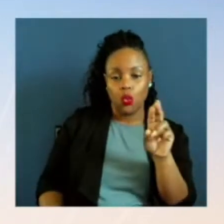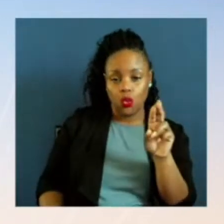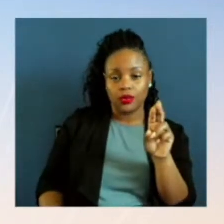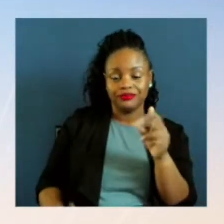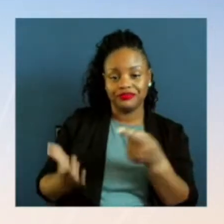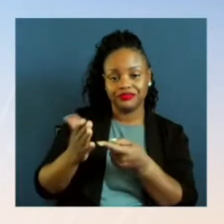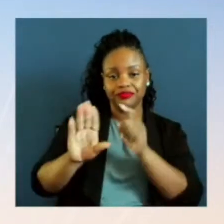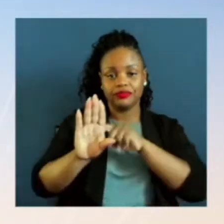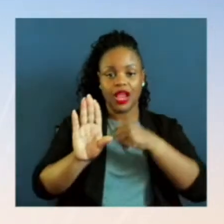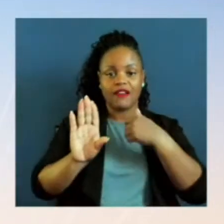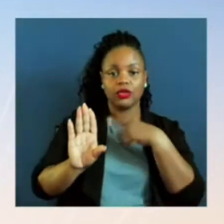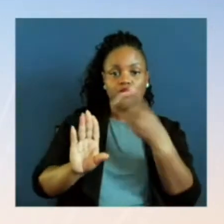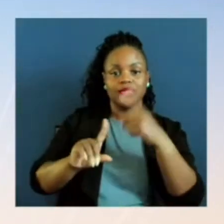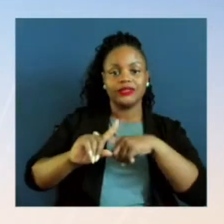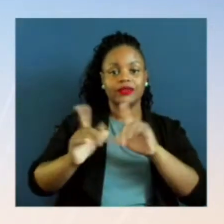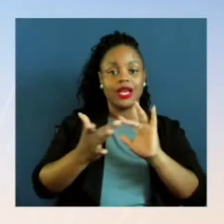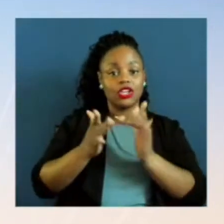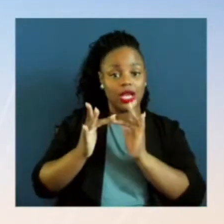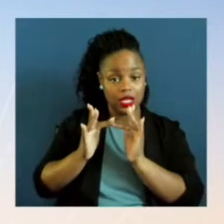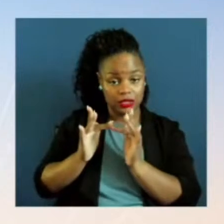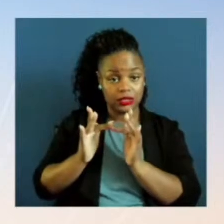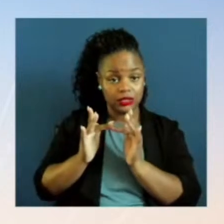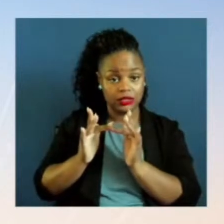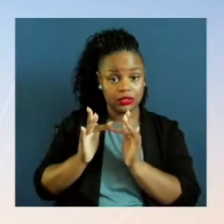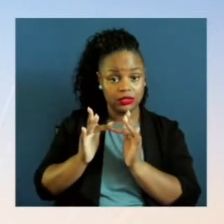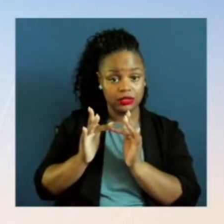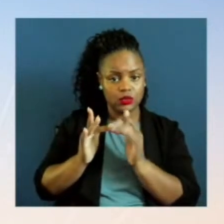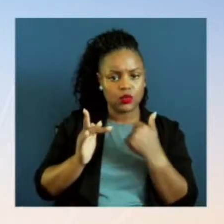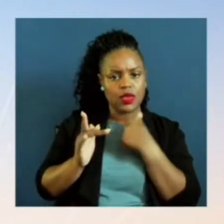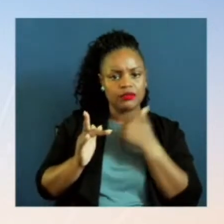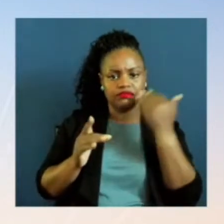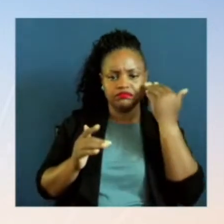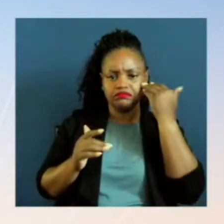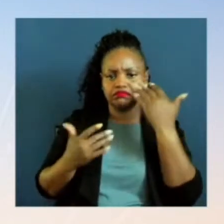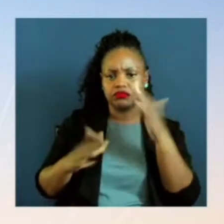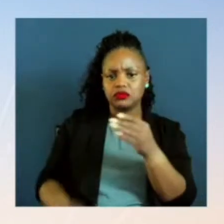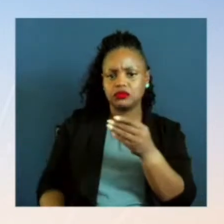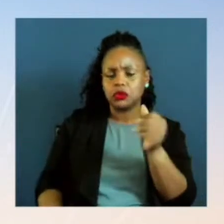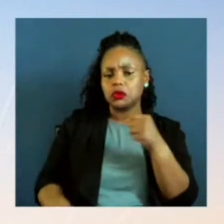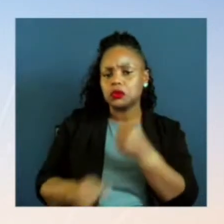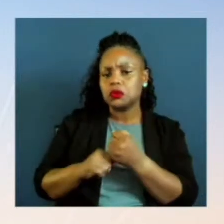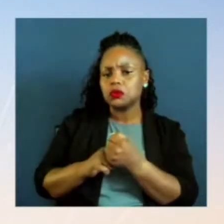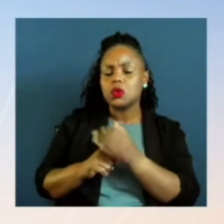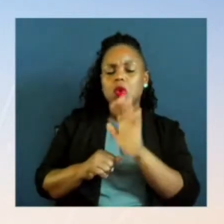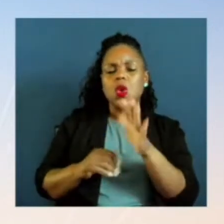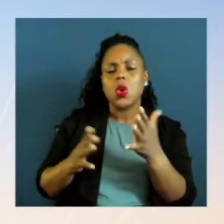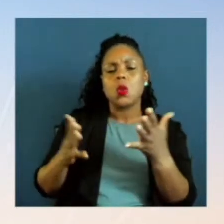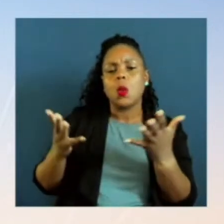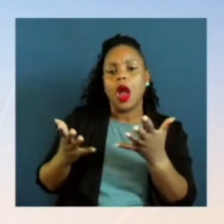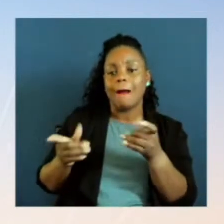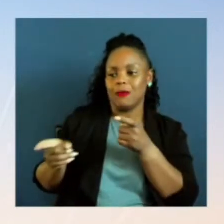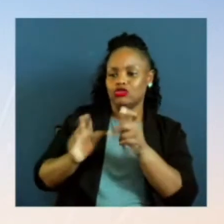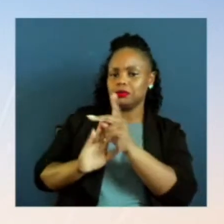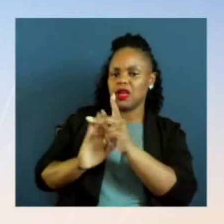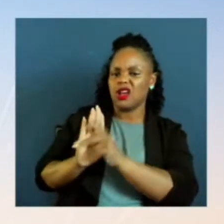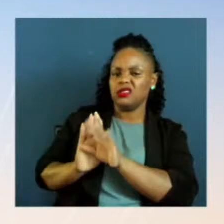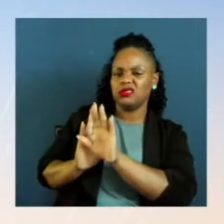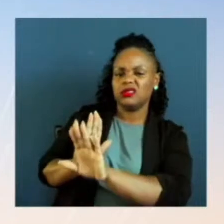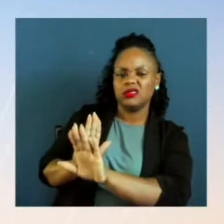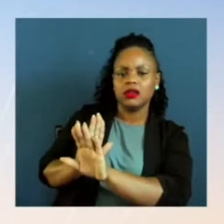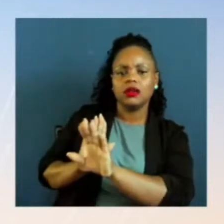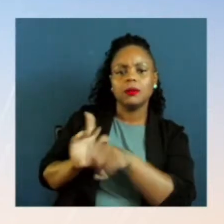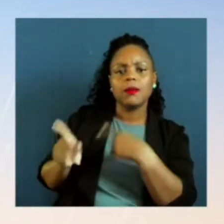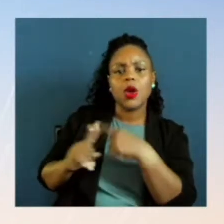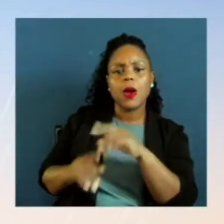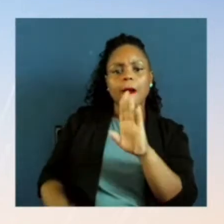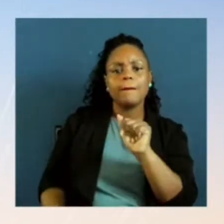has obviously been known about for quite a few years. What are the administration's policies around the use of backdoors, and what are the guidelines, if